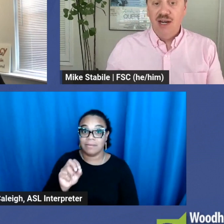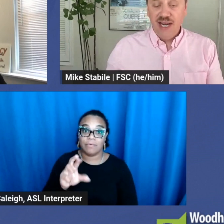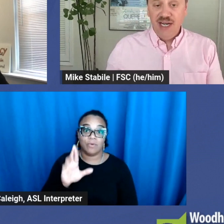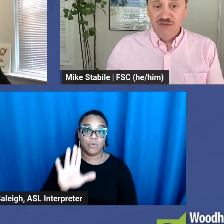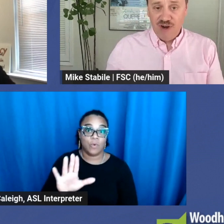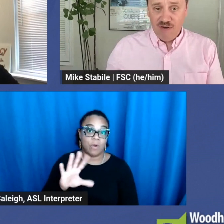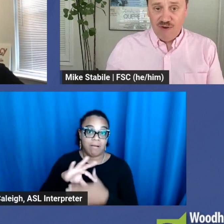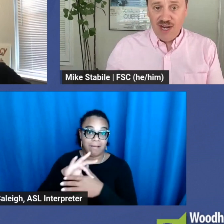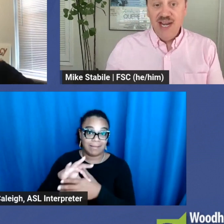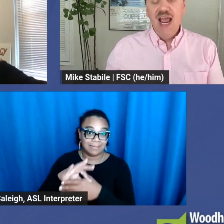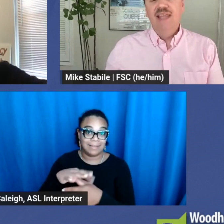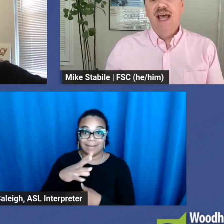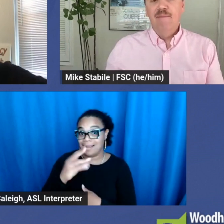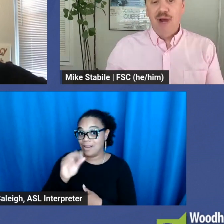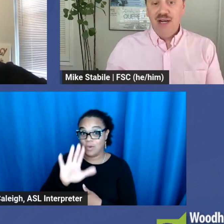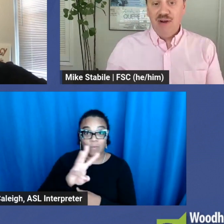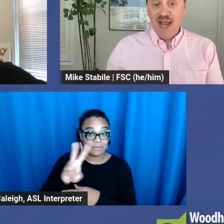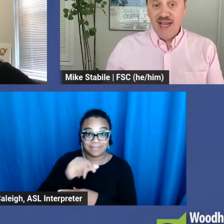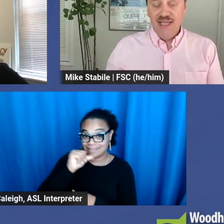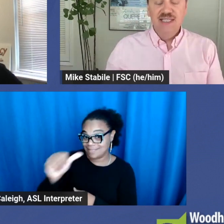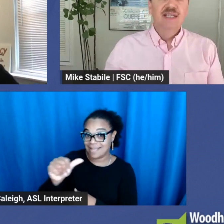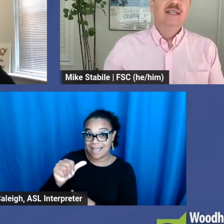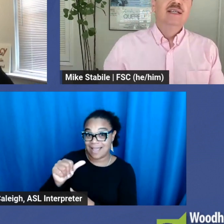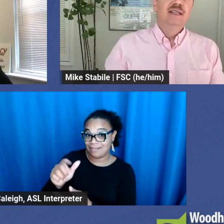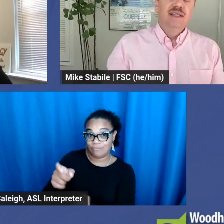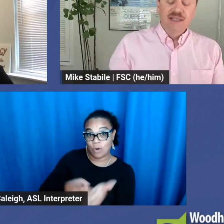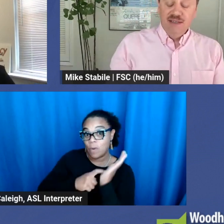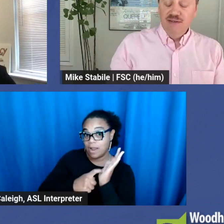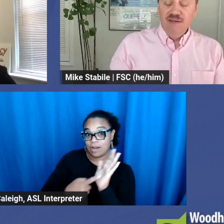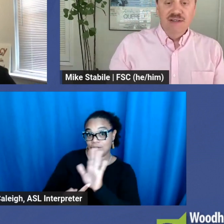do not age verify, and that minor has